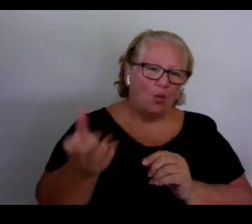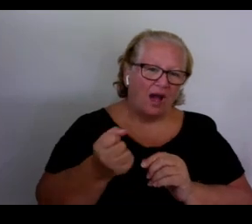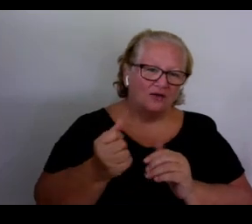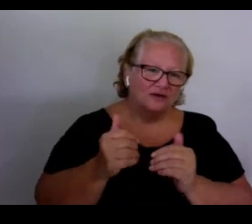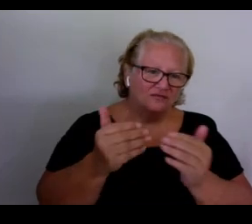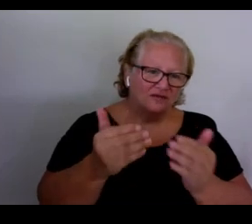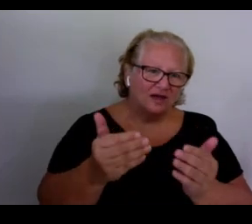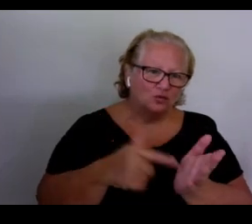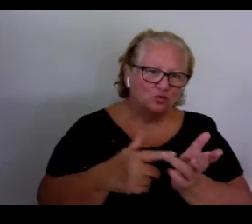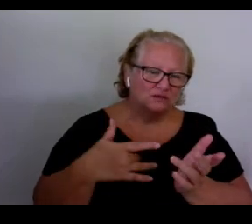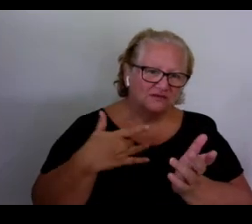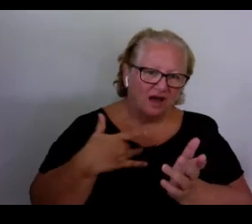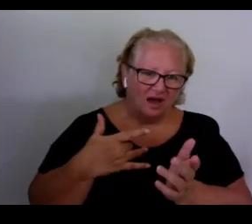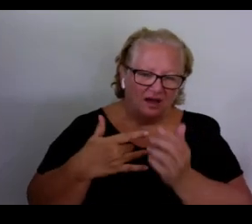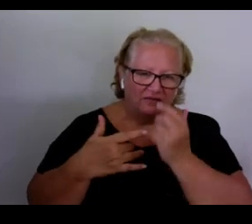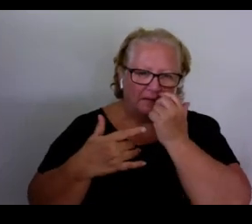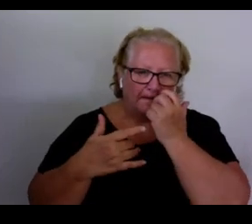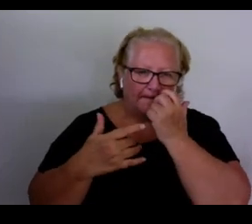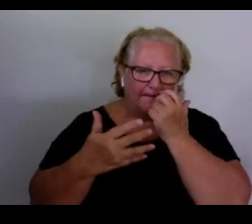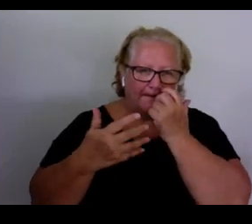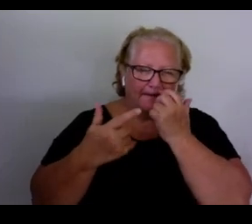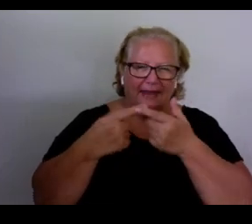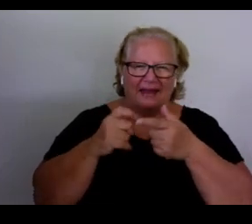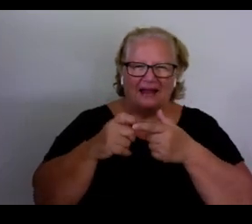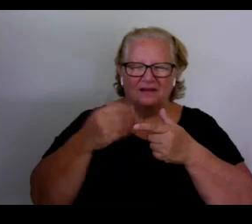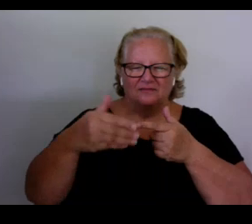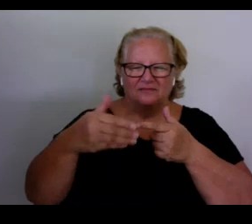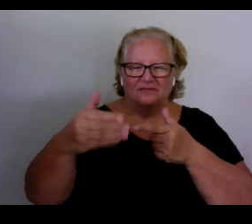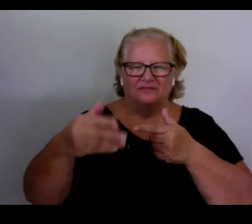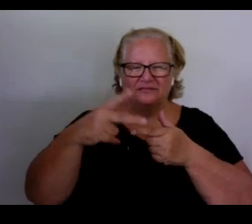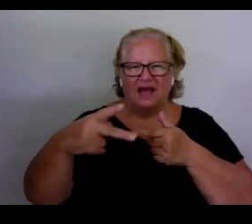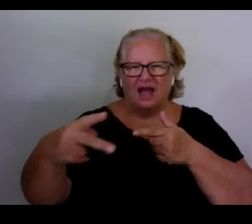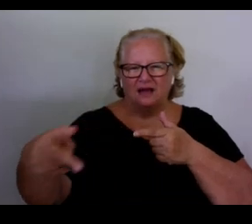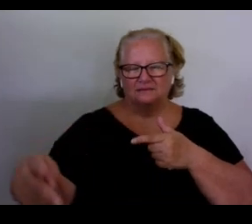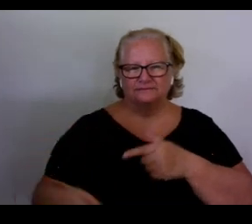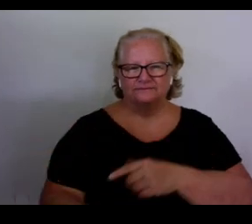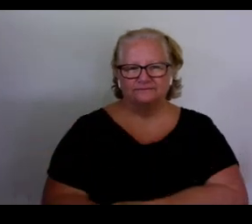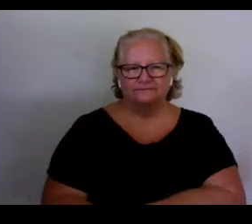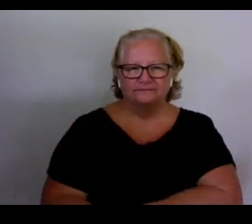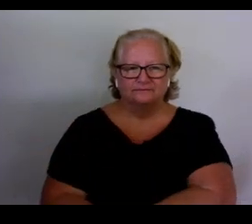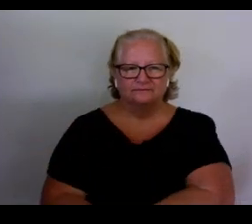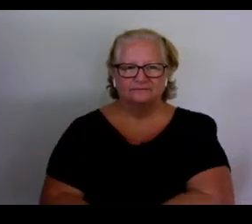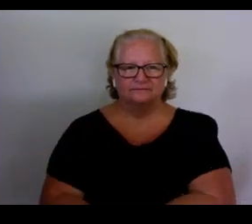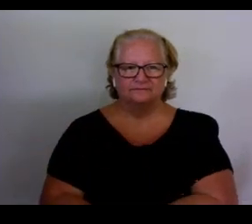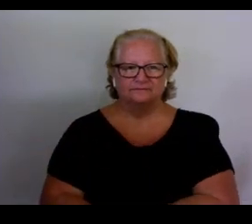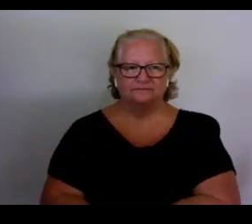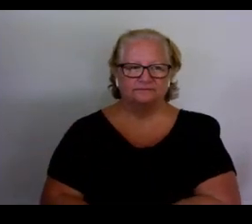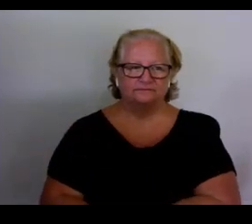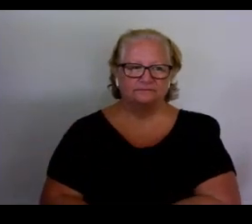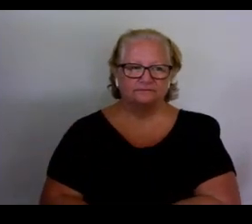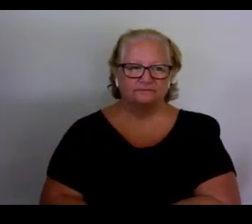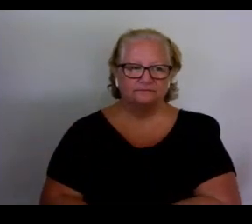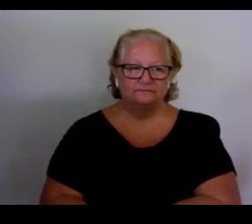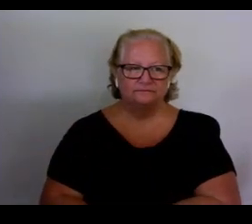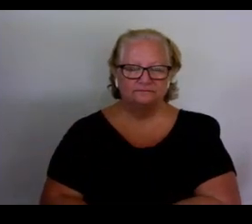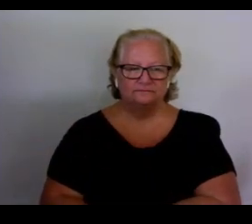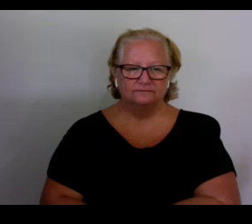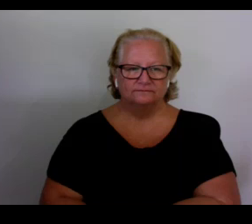survive until the following fortnight, and then you have to pay that second wage advance back, and then you're short of money